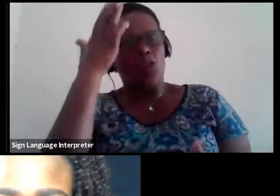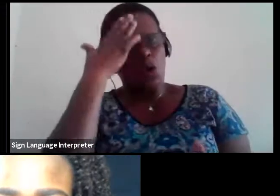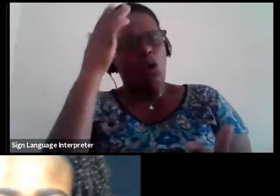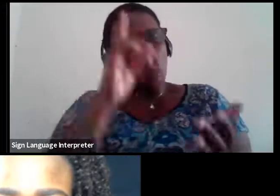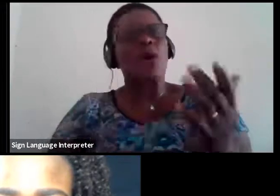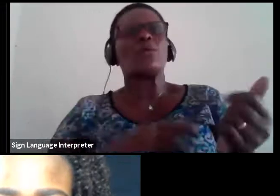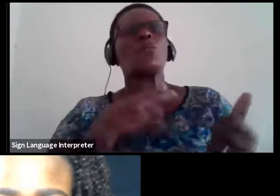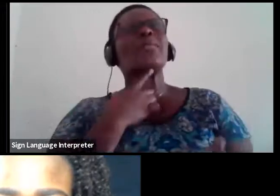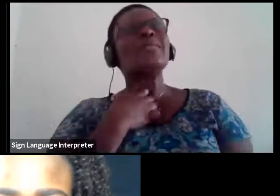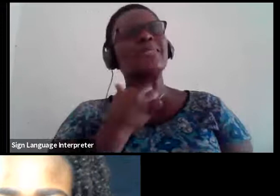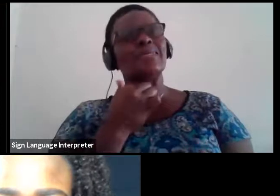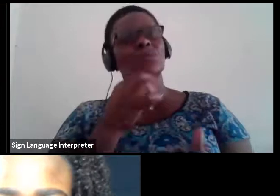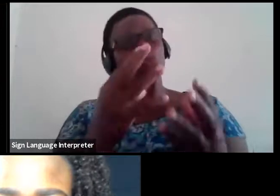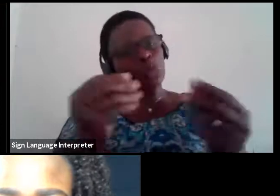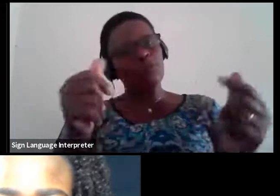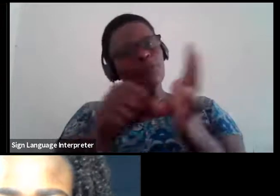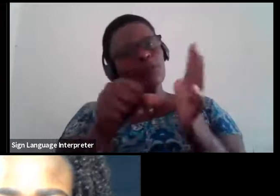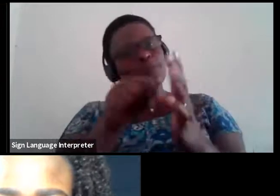Thank you.